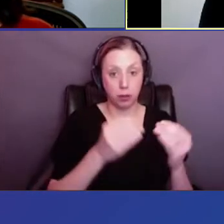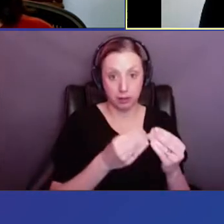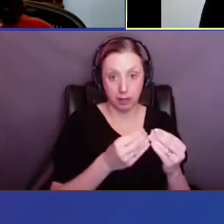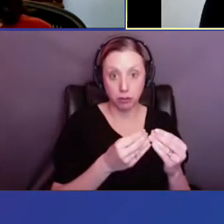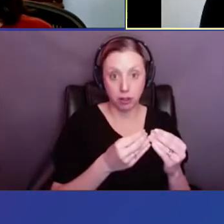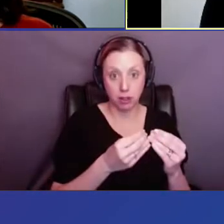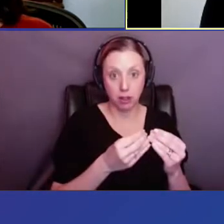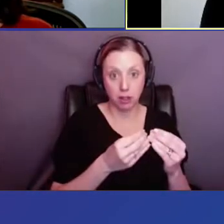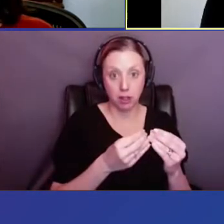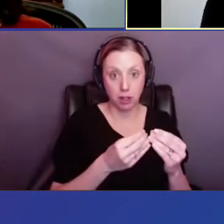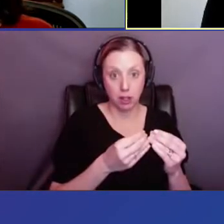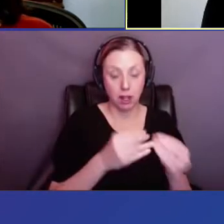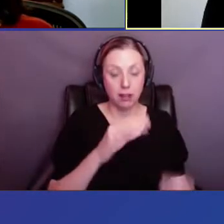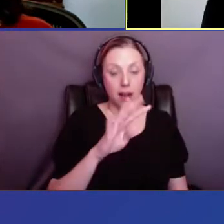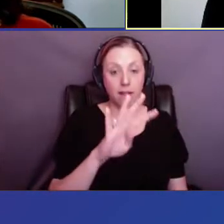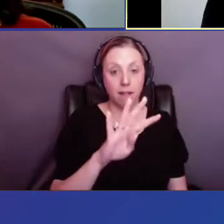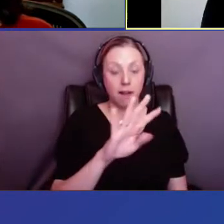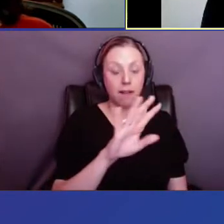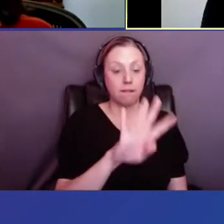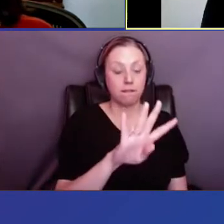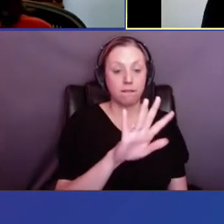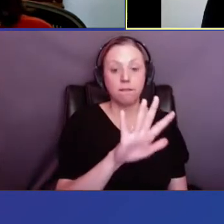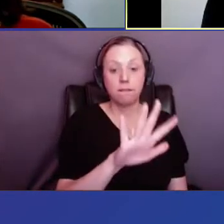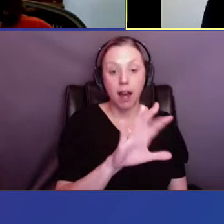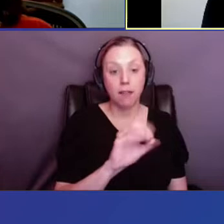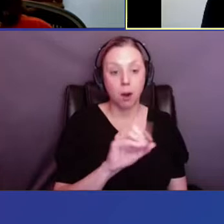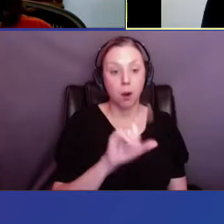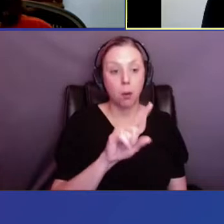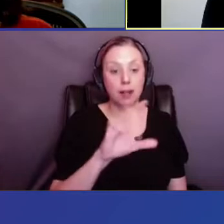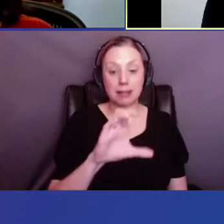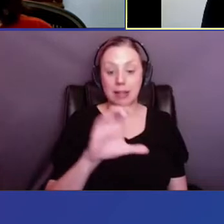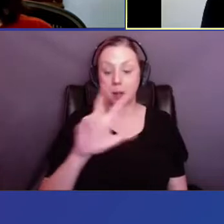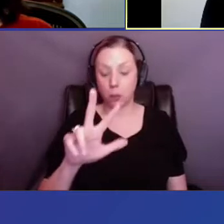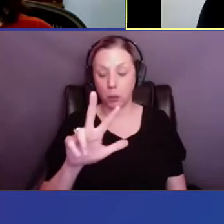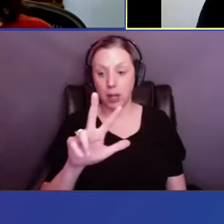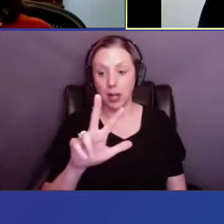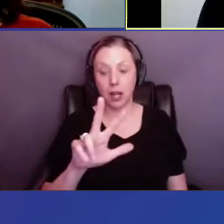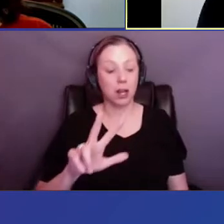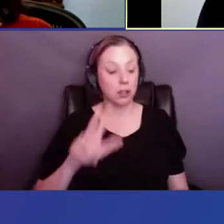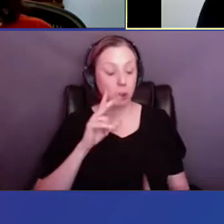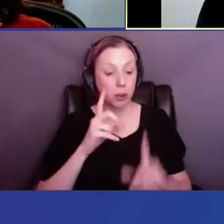their 501c3 demonstrates charitable need becomes much